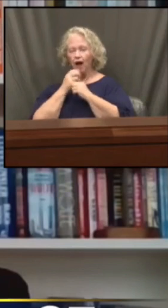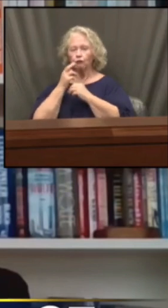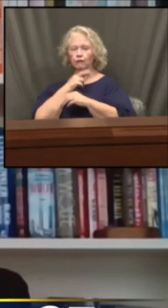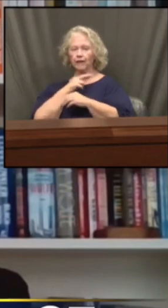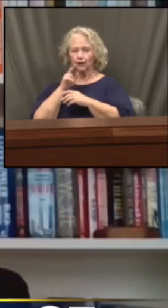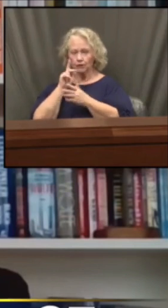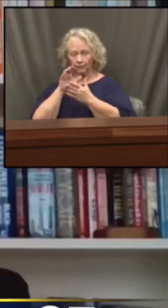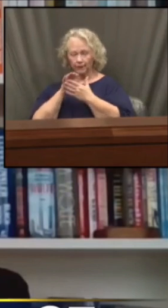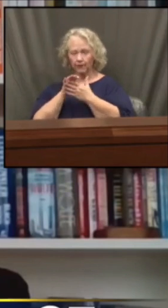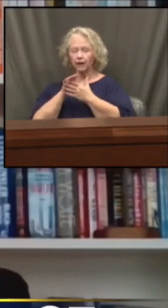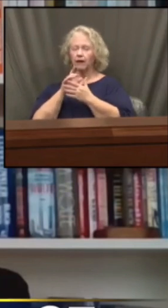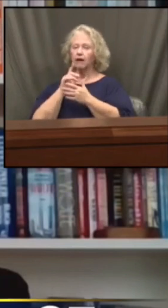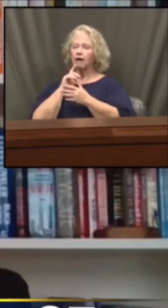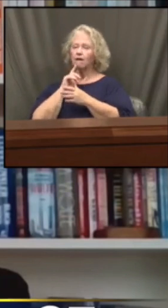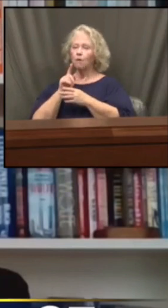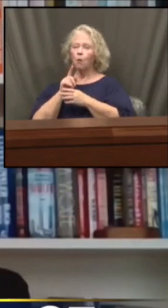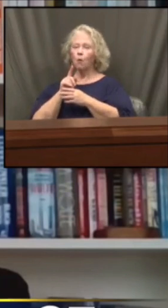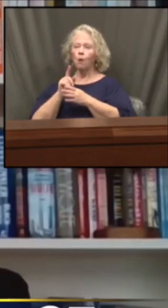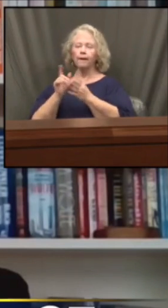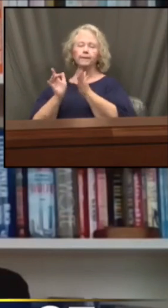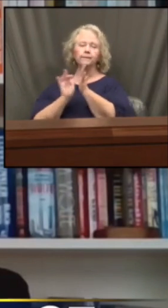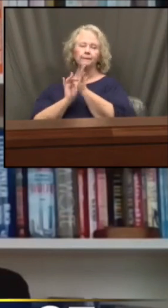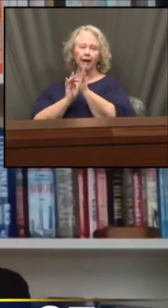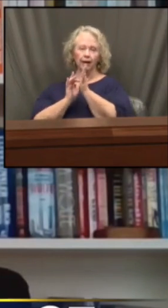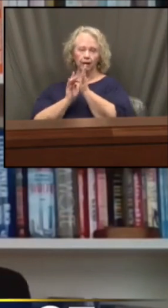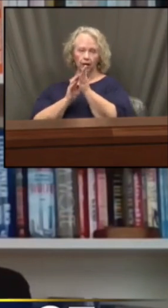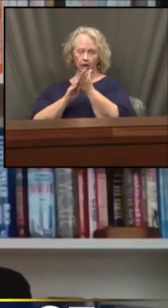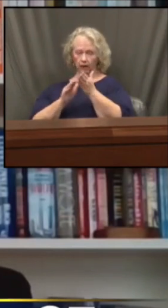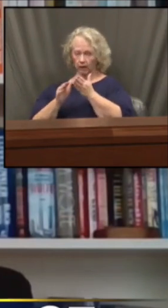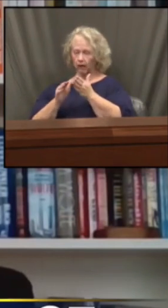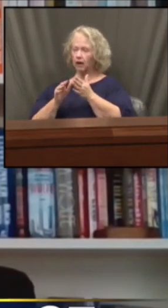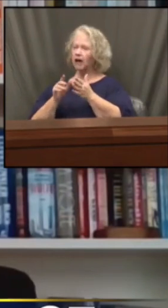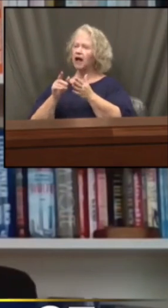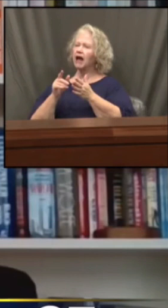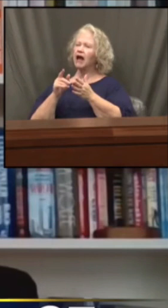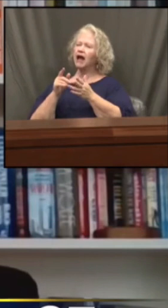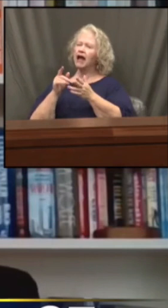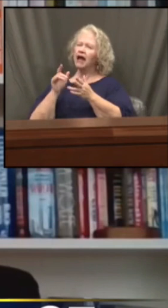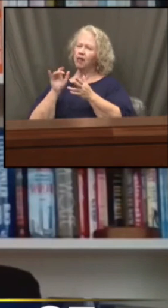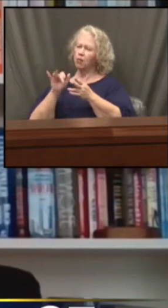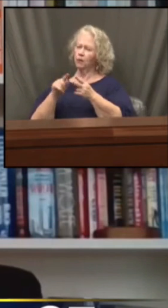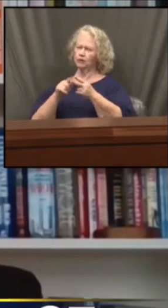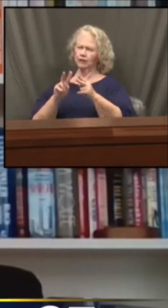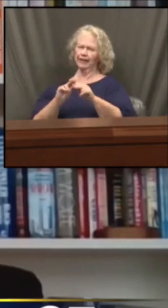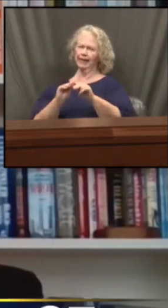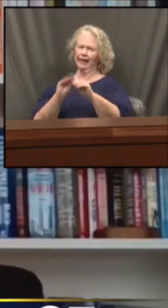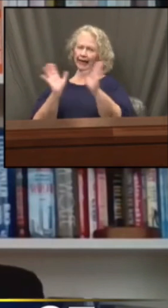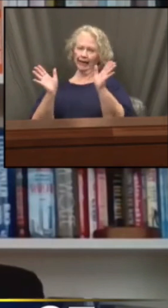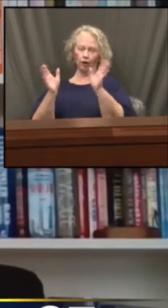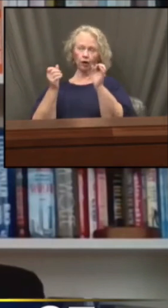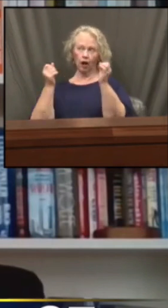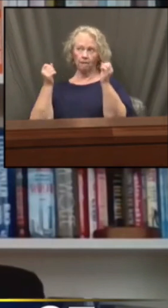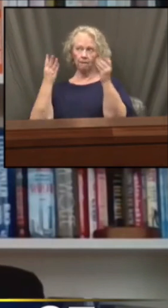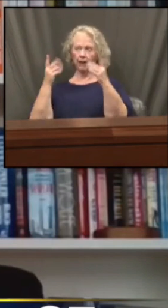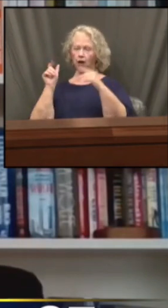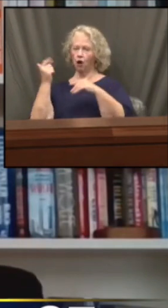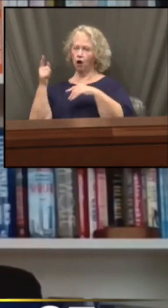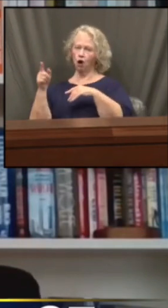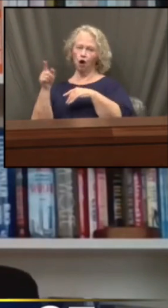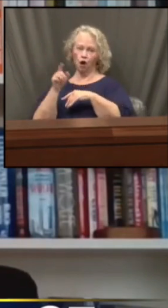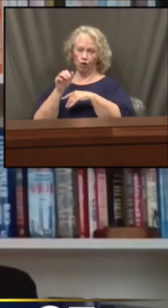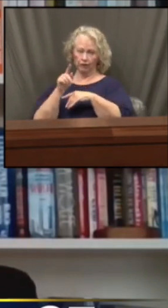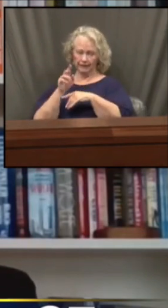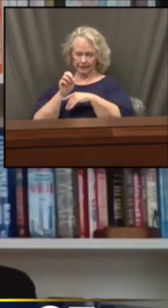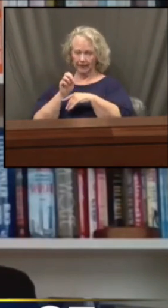that's documented by a healthcare provider. And those are well-established parameters that many other states are using for